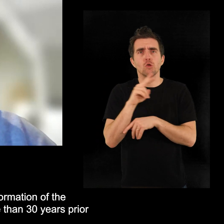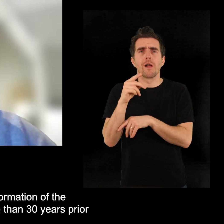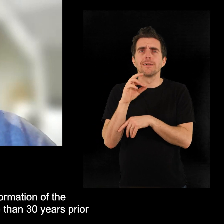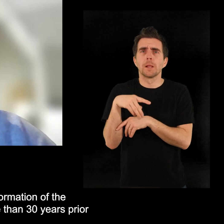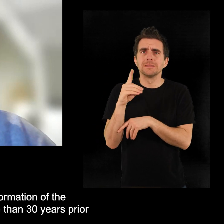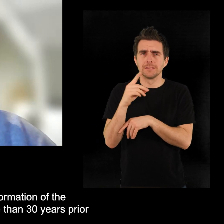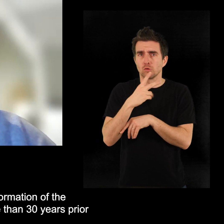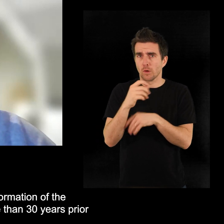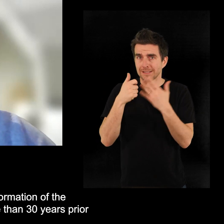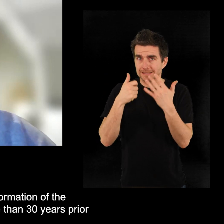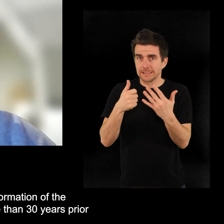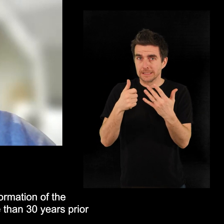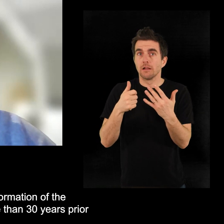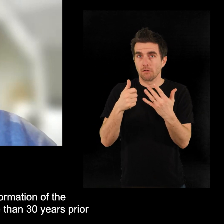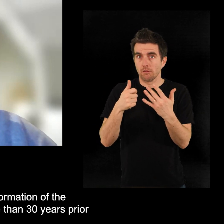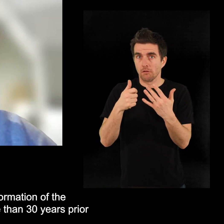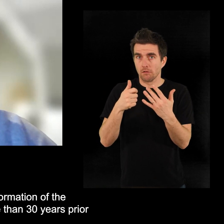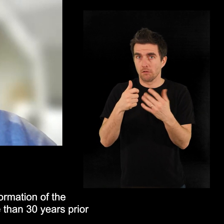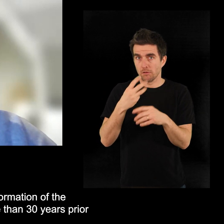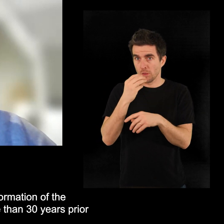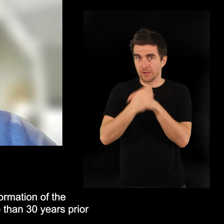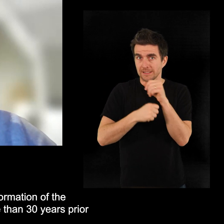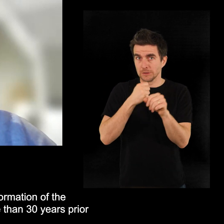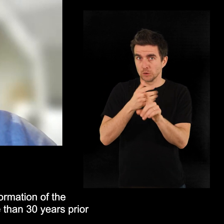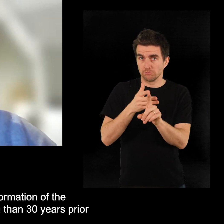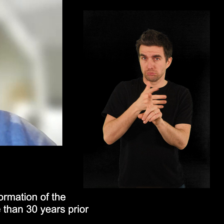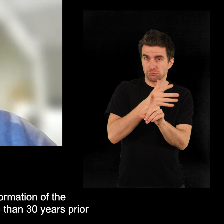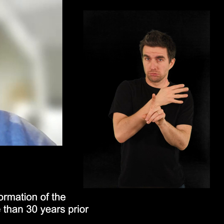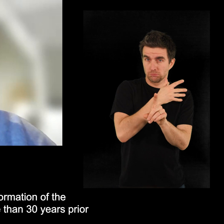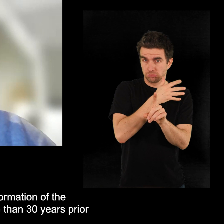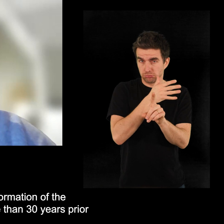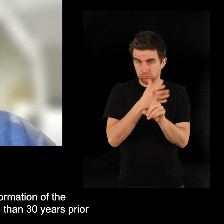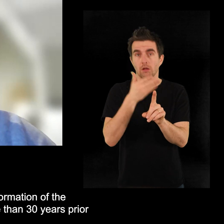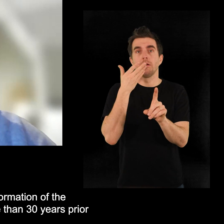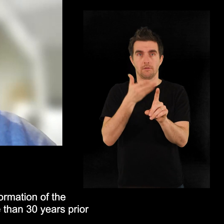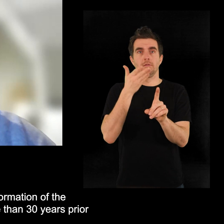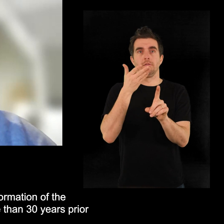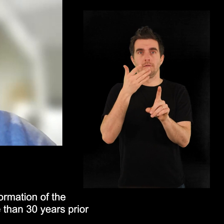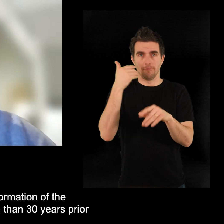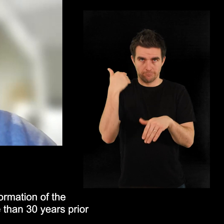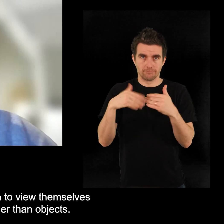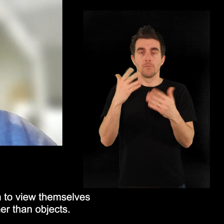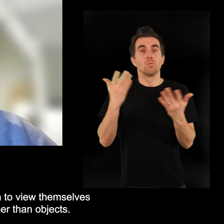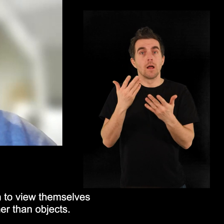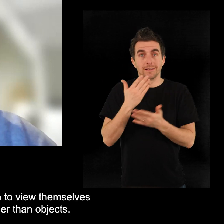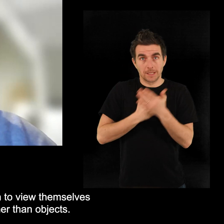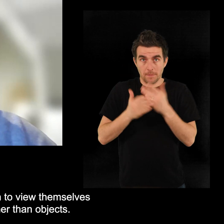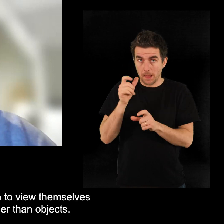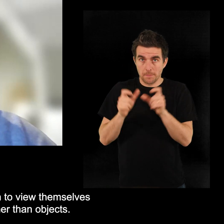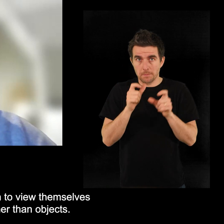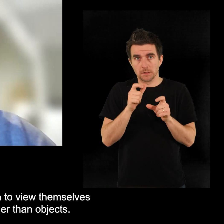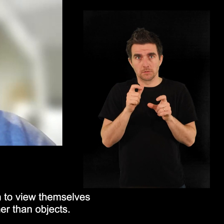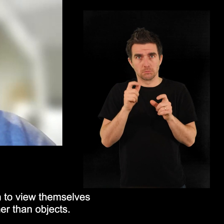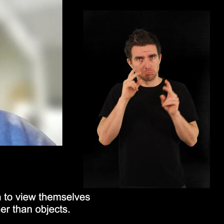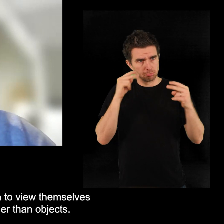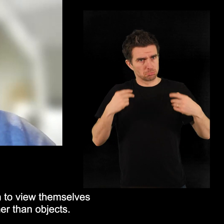to the formation of the UNCRPD 2006 started more than 30 years prior, when disabled people